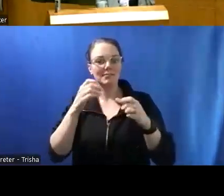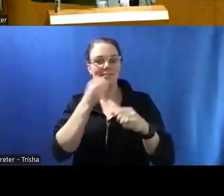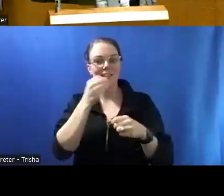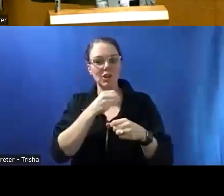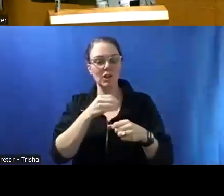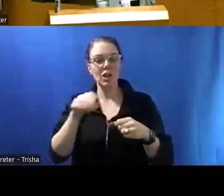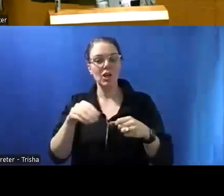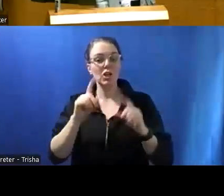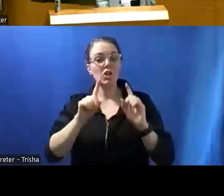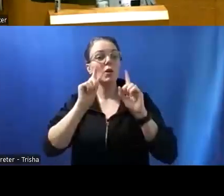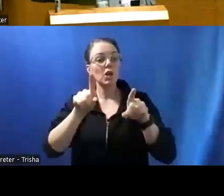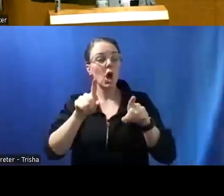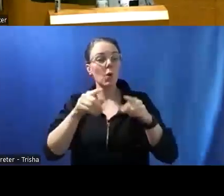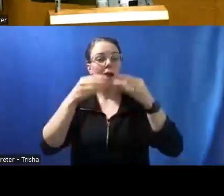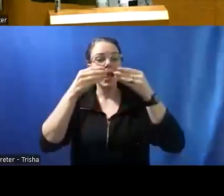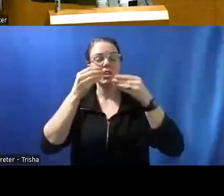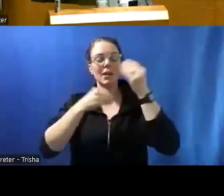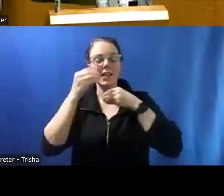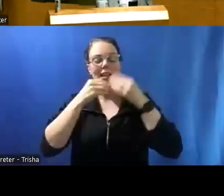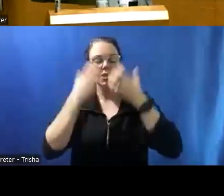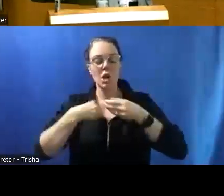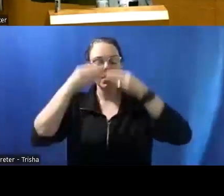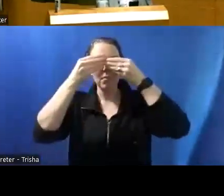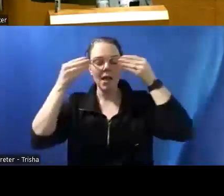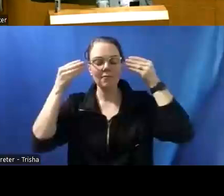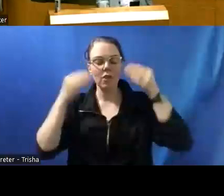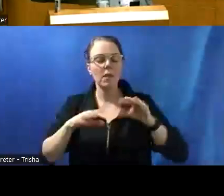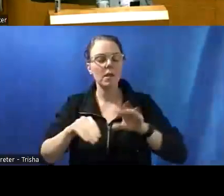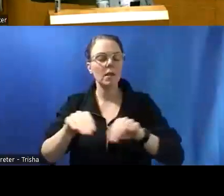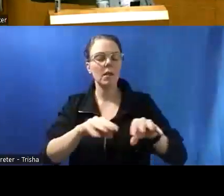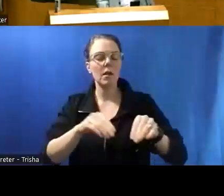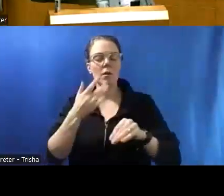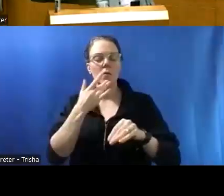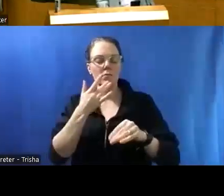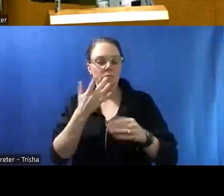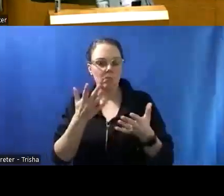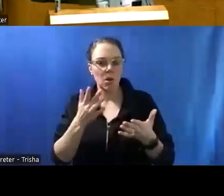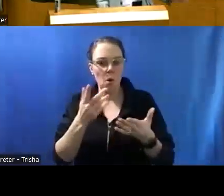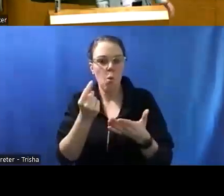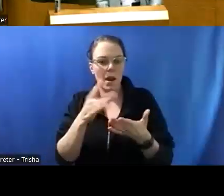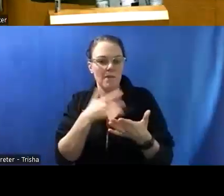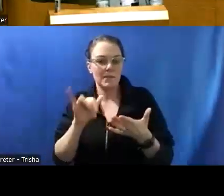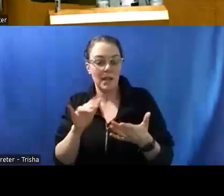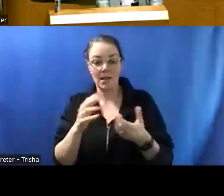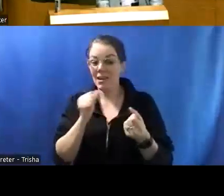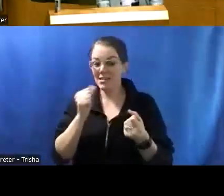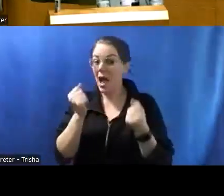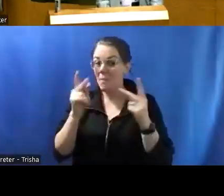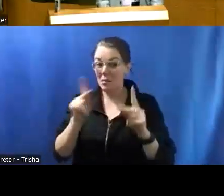in the dark with a blindfold just to see what it was like. It's not, very few people are good at it